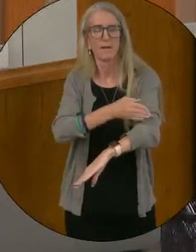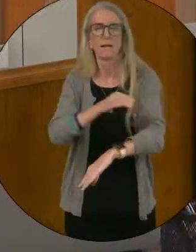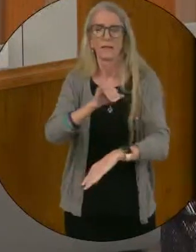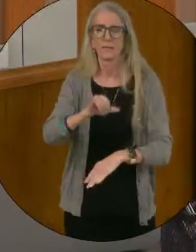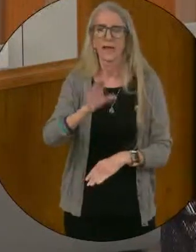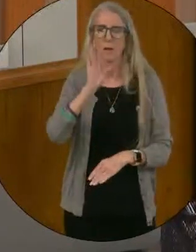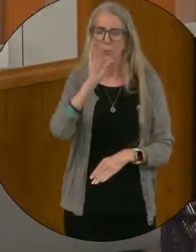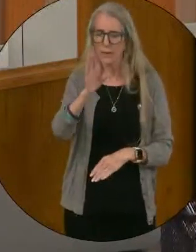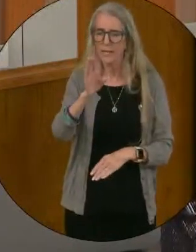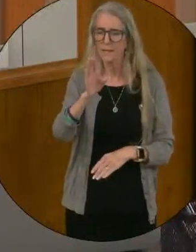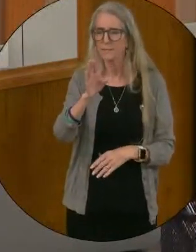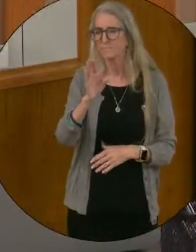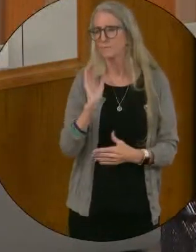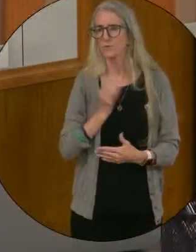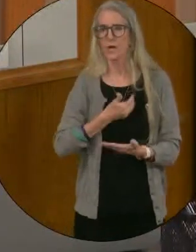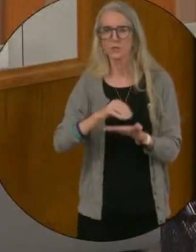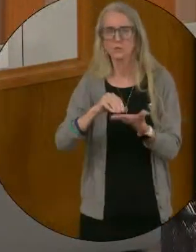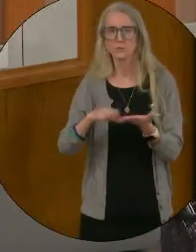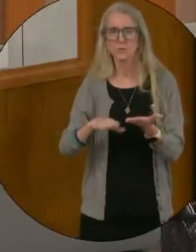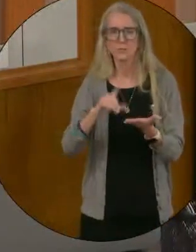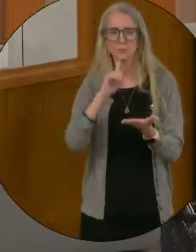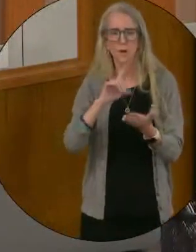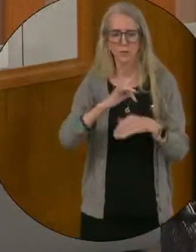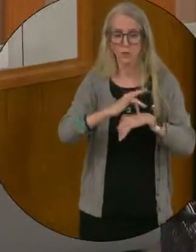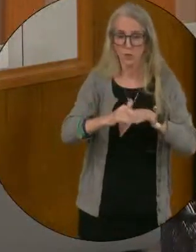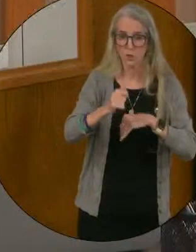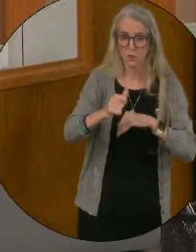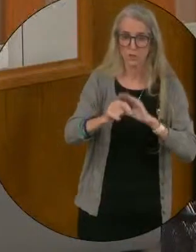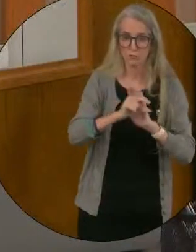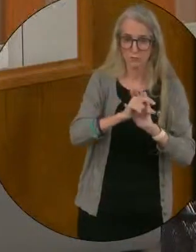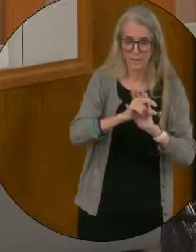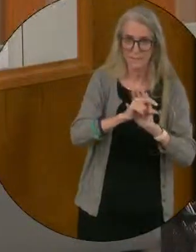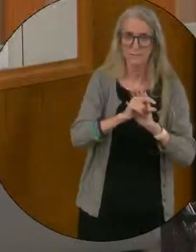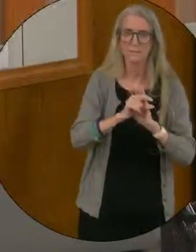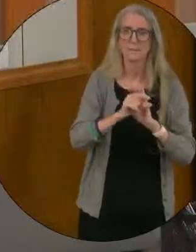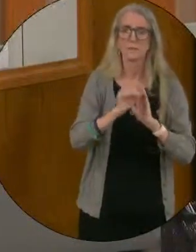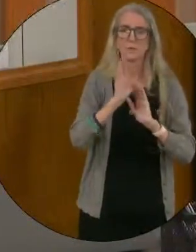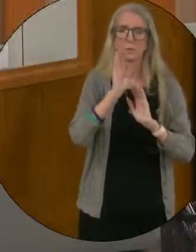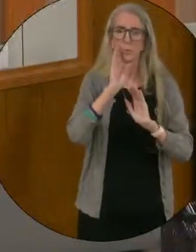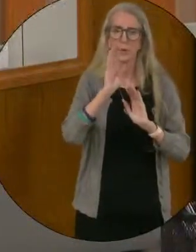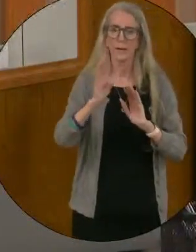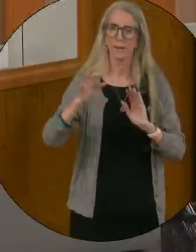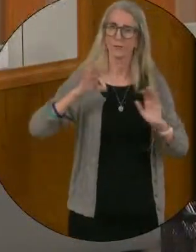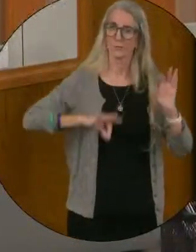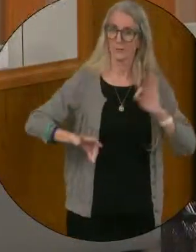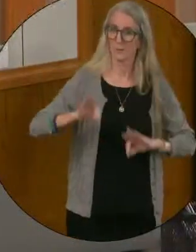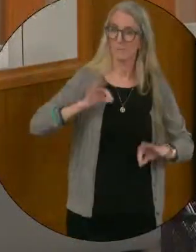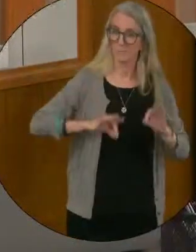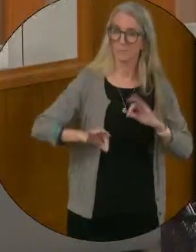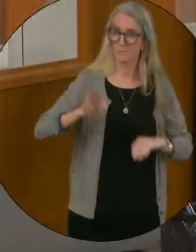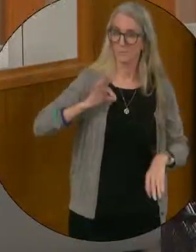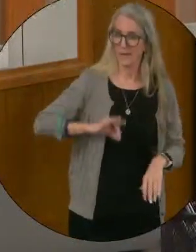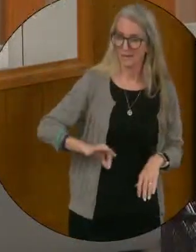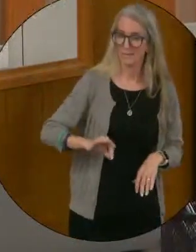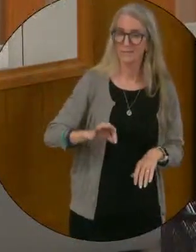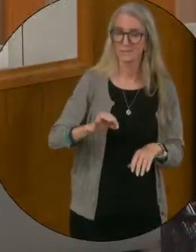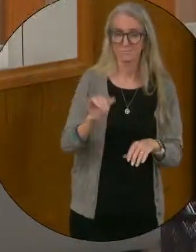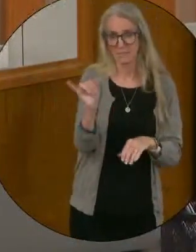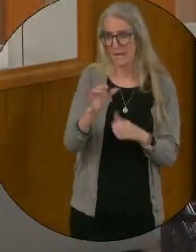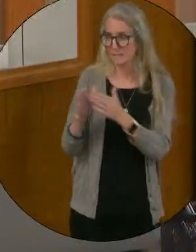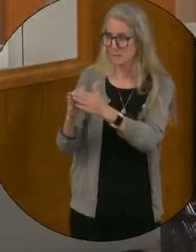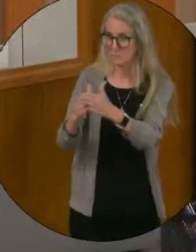where our students who are in earlier grades will reap, as a community, reap the benefits of this